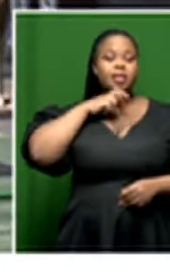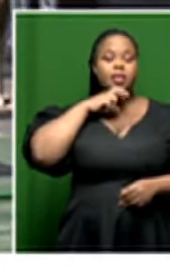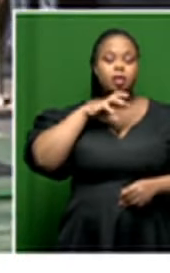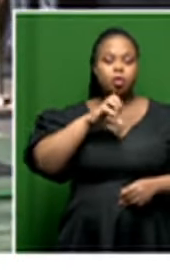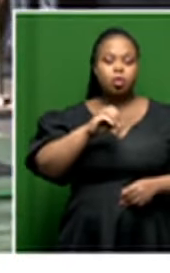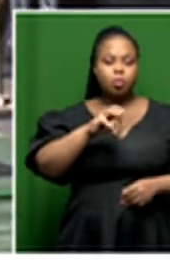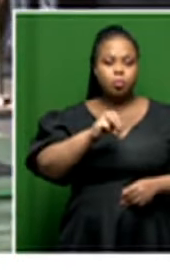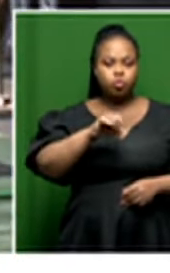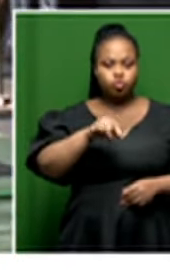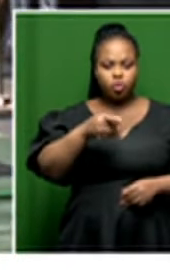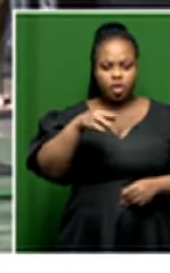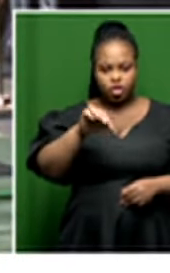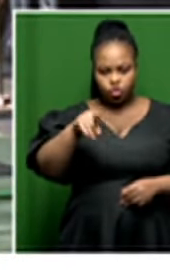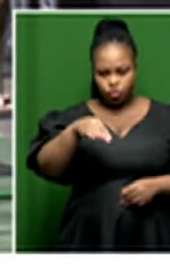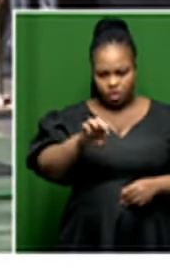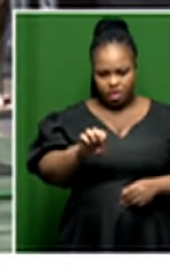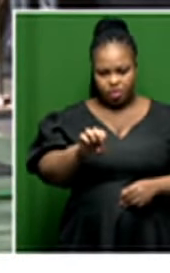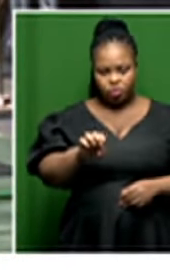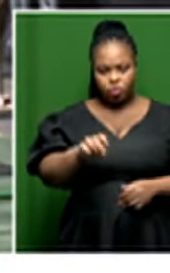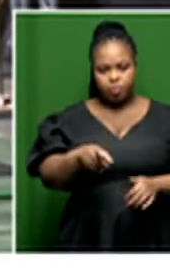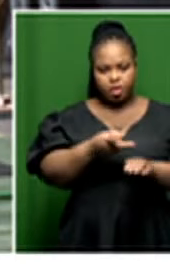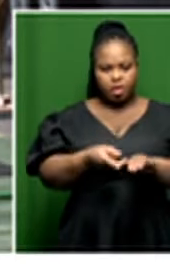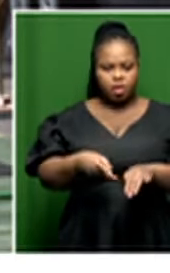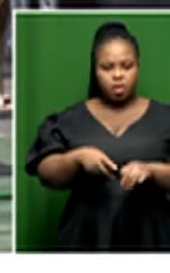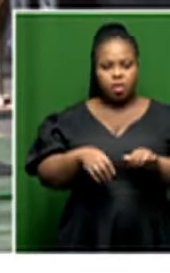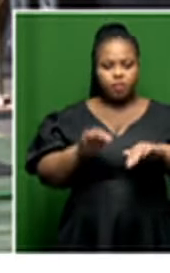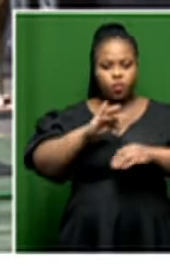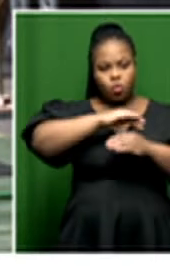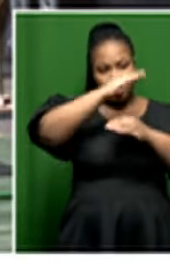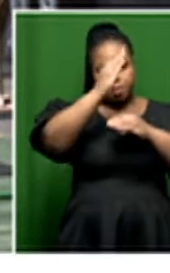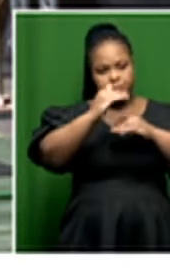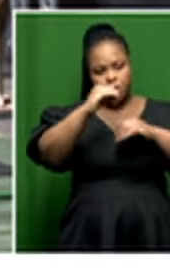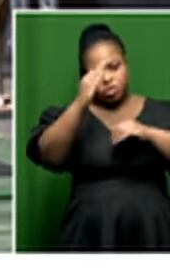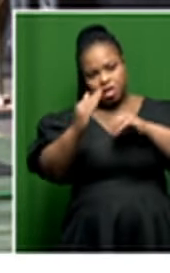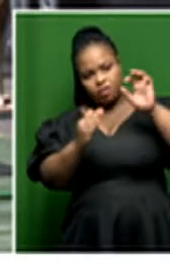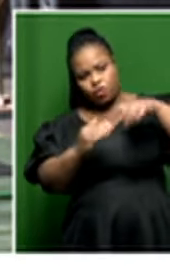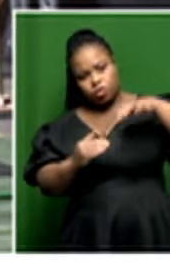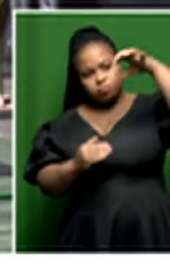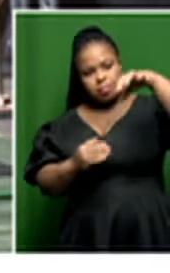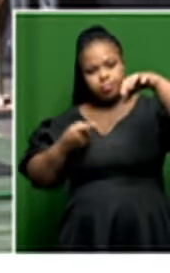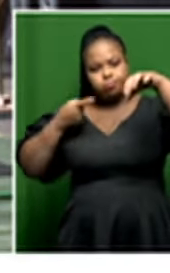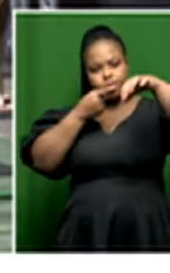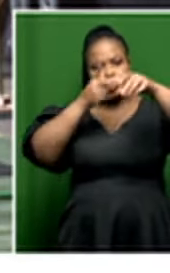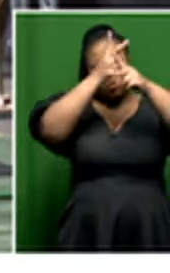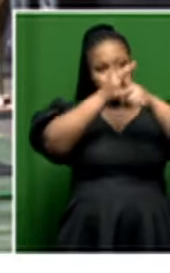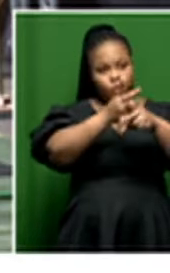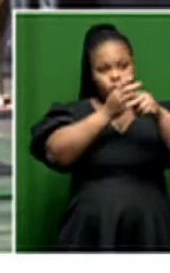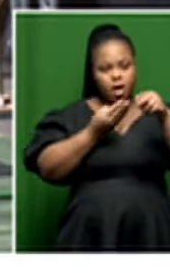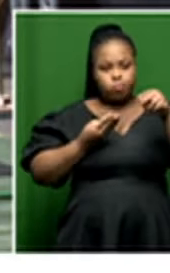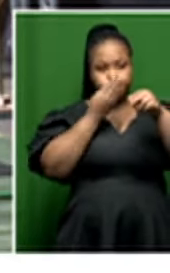founder of Basotho, was buried on top of Tababusiu, but Tsepo Tshola will be laid to rest on this